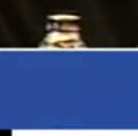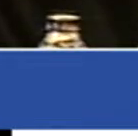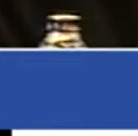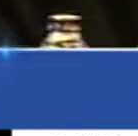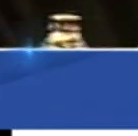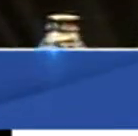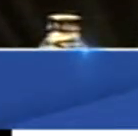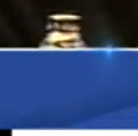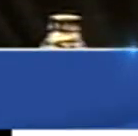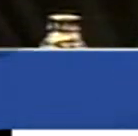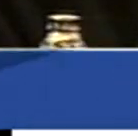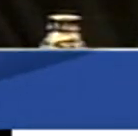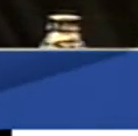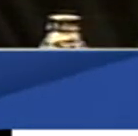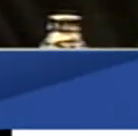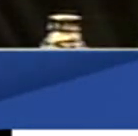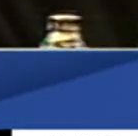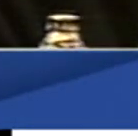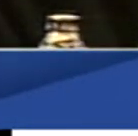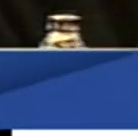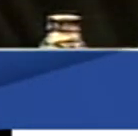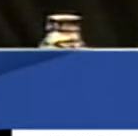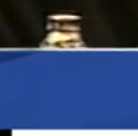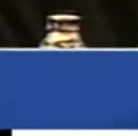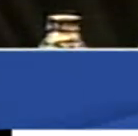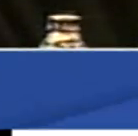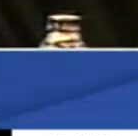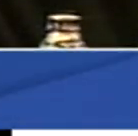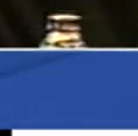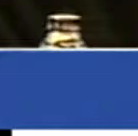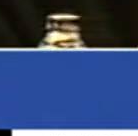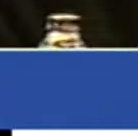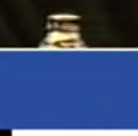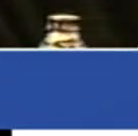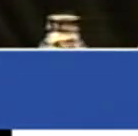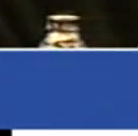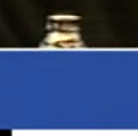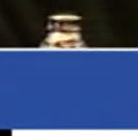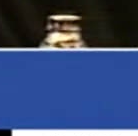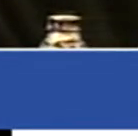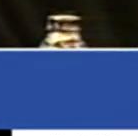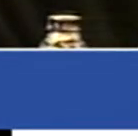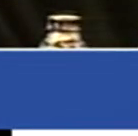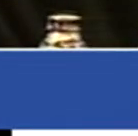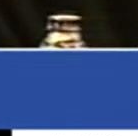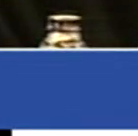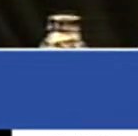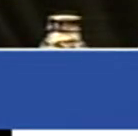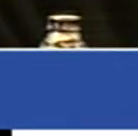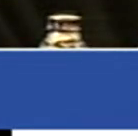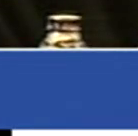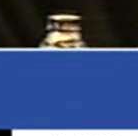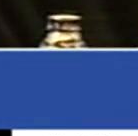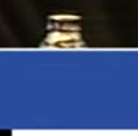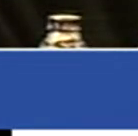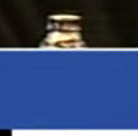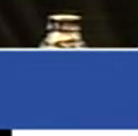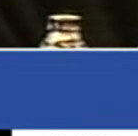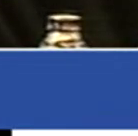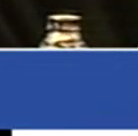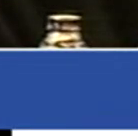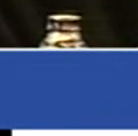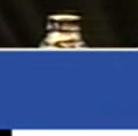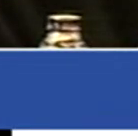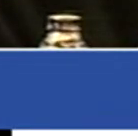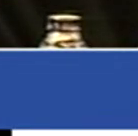But on a serious note, for us as the manufacturers, I think it's been a long journey for us to